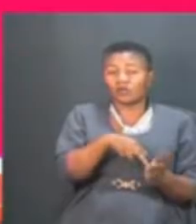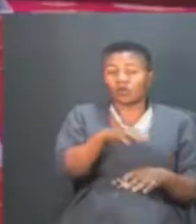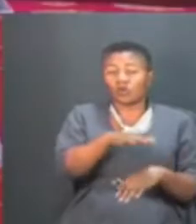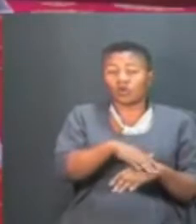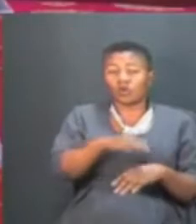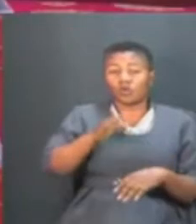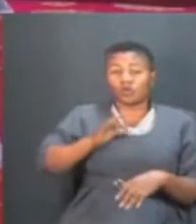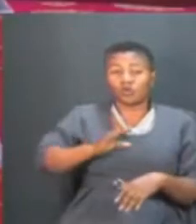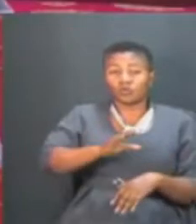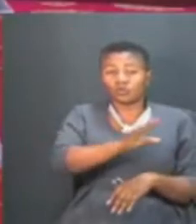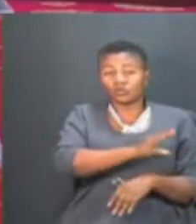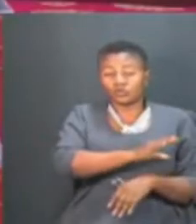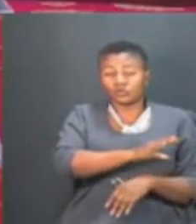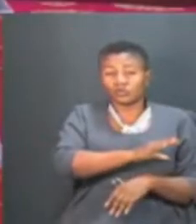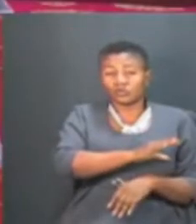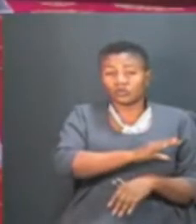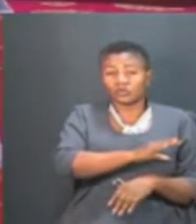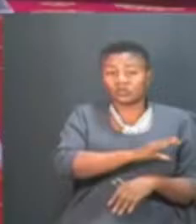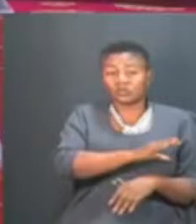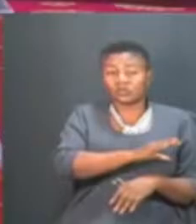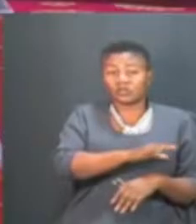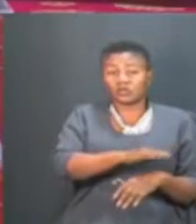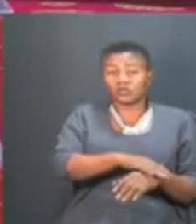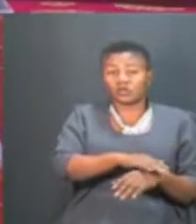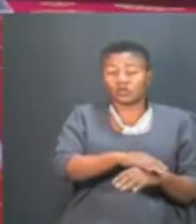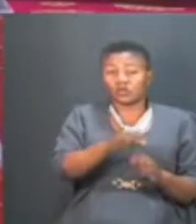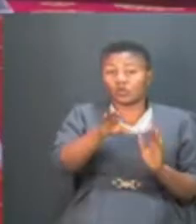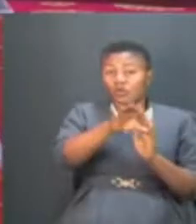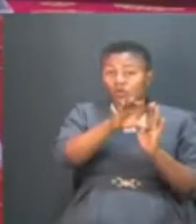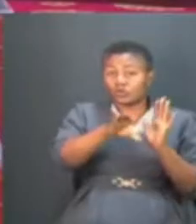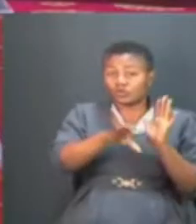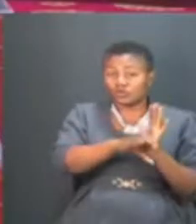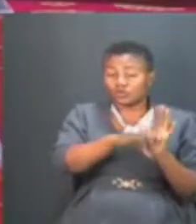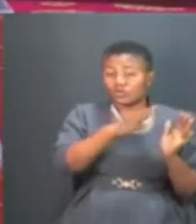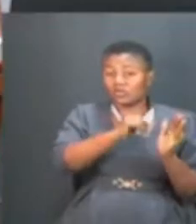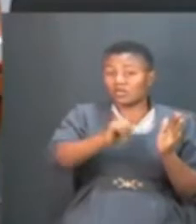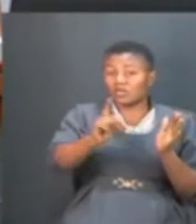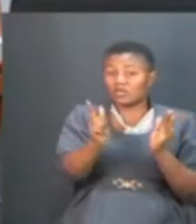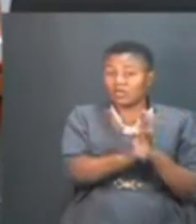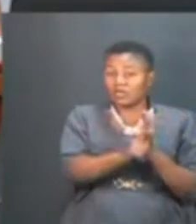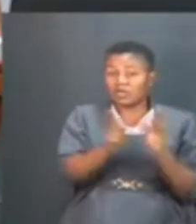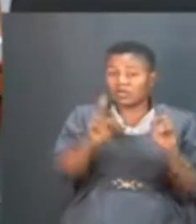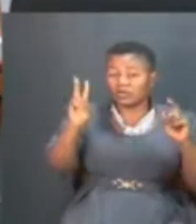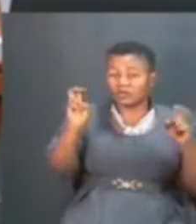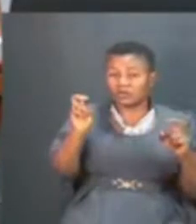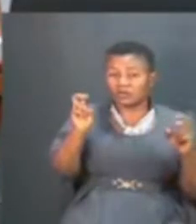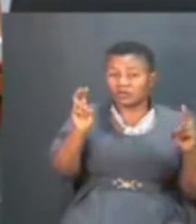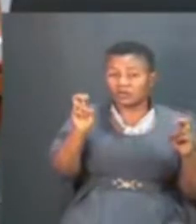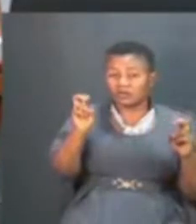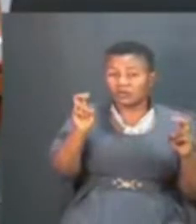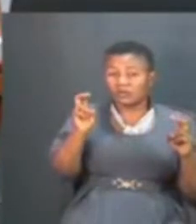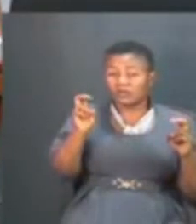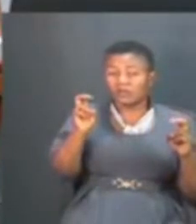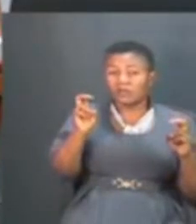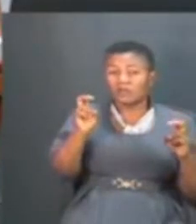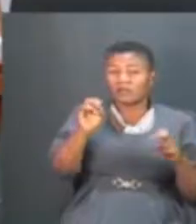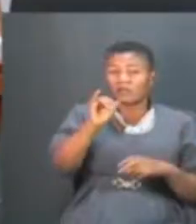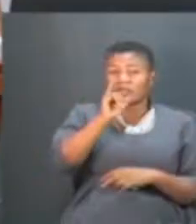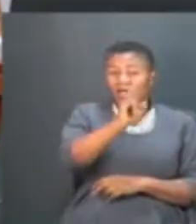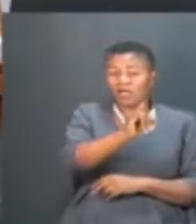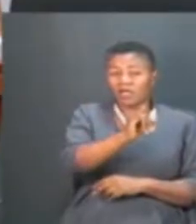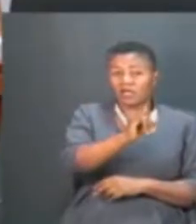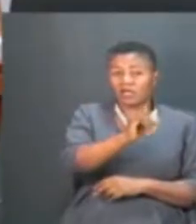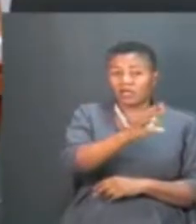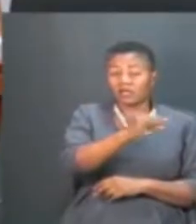constitutional and legal affairs. That's item number 8C, Roman numerals III,